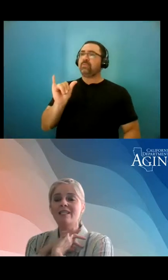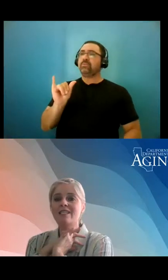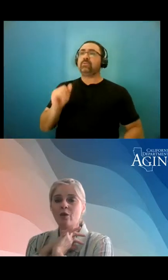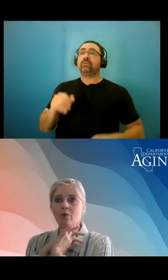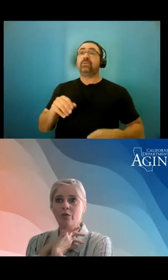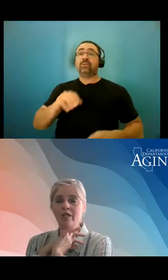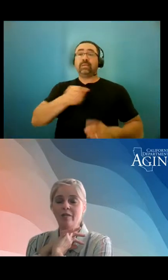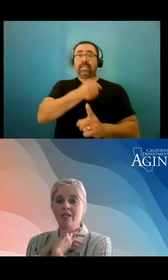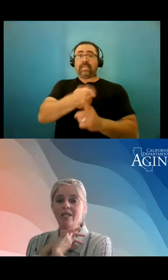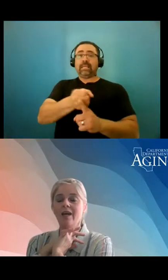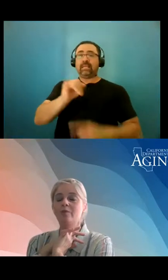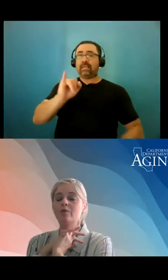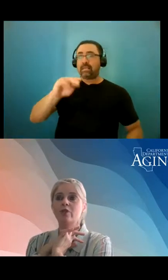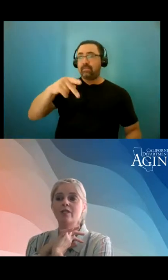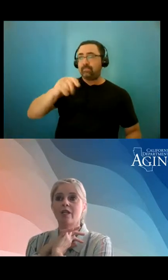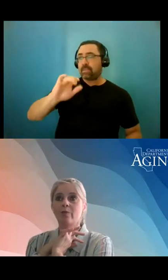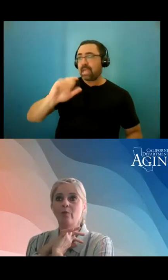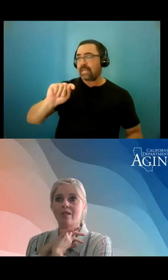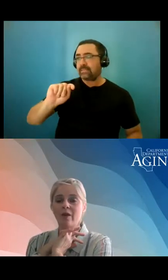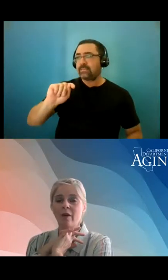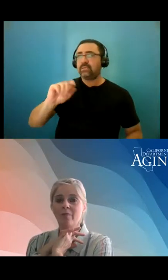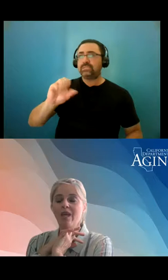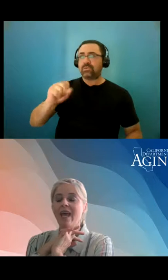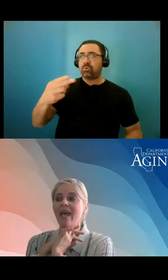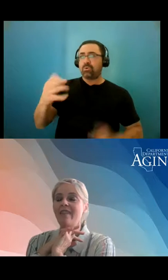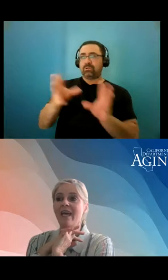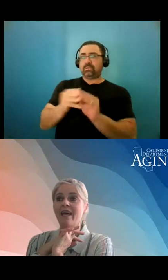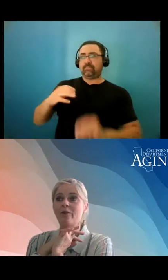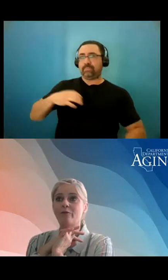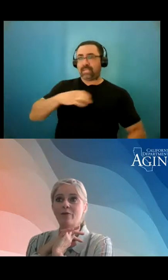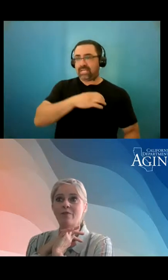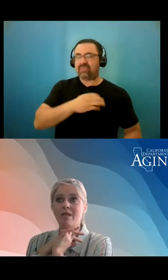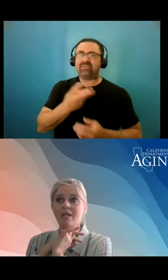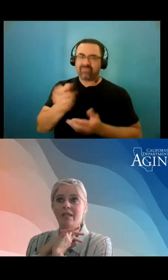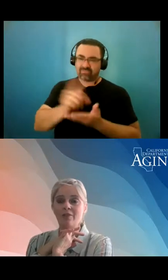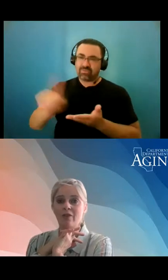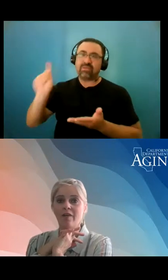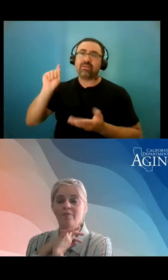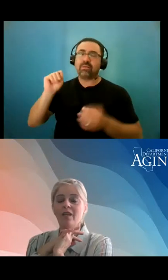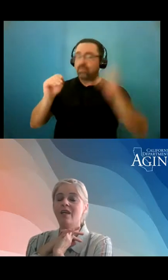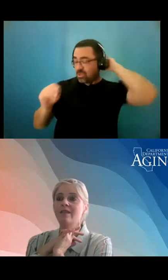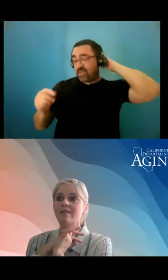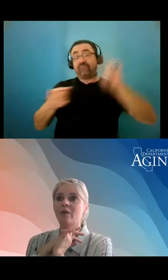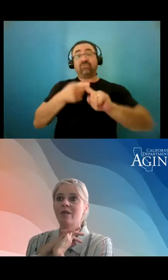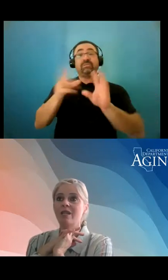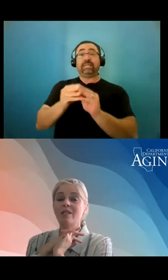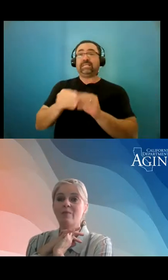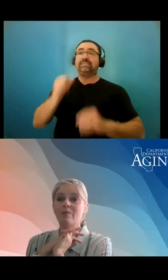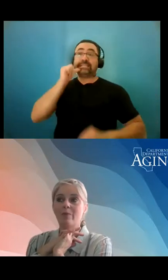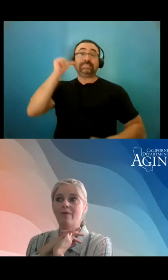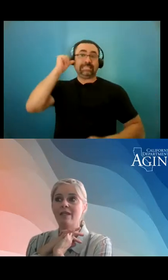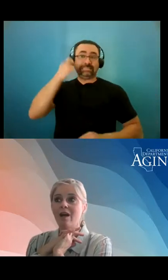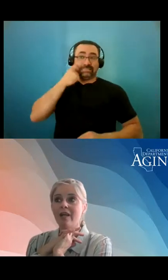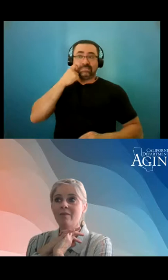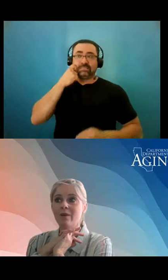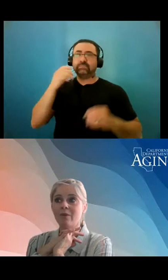Impact Stakeholder Committee just a couple weeks ago, and they had their first meeting yesterday. This committee is made up